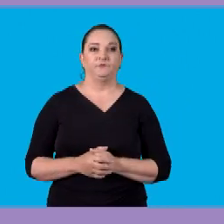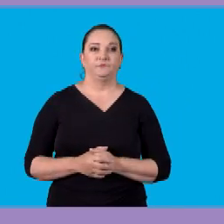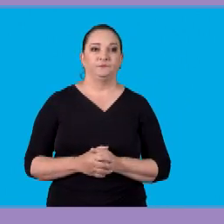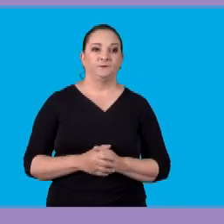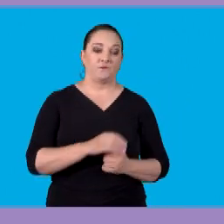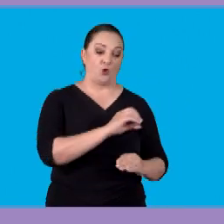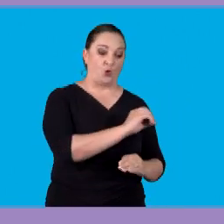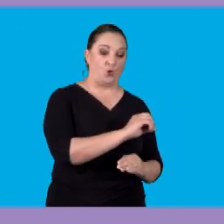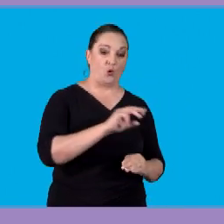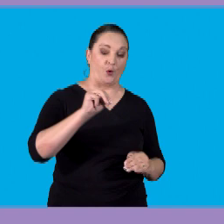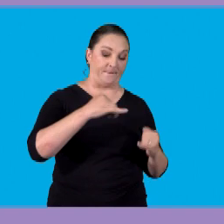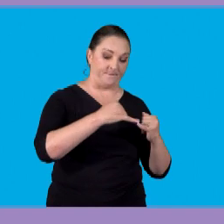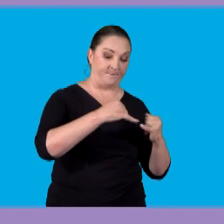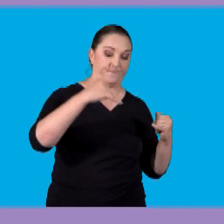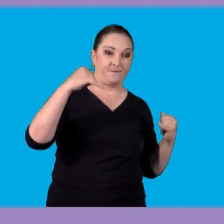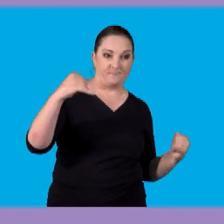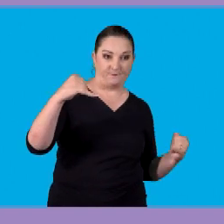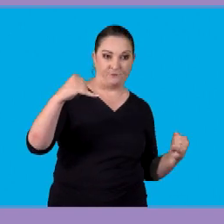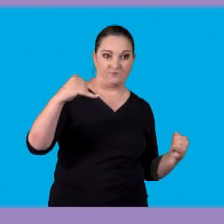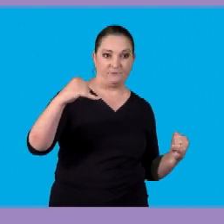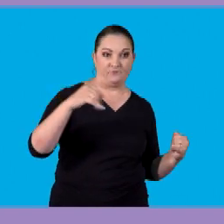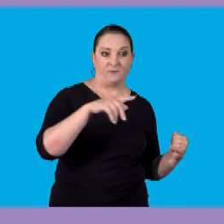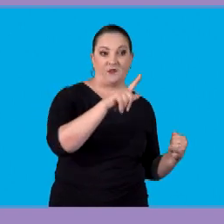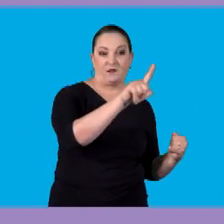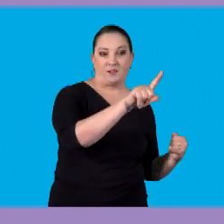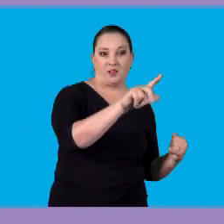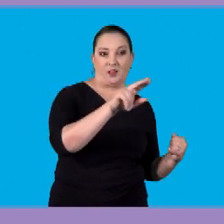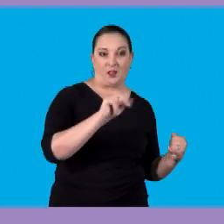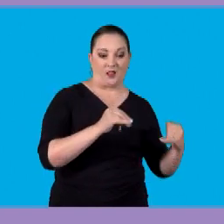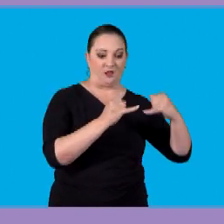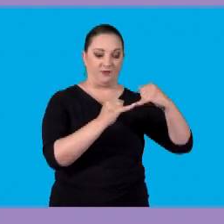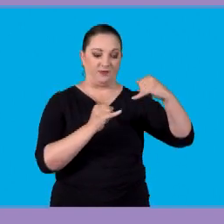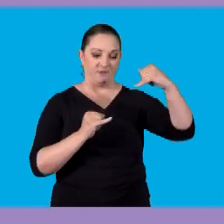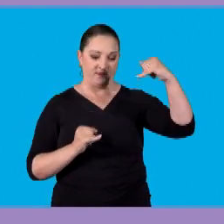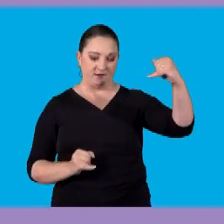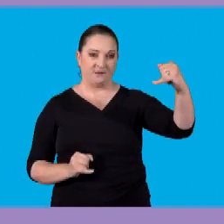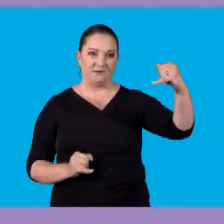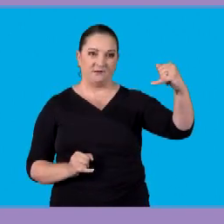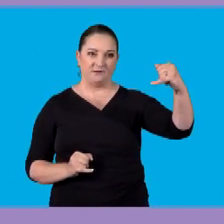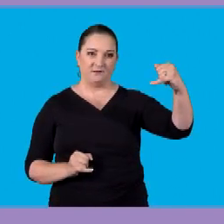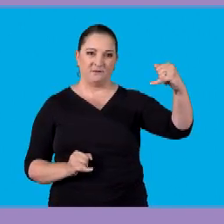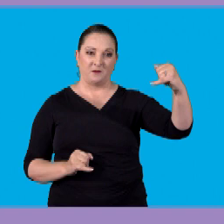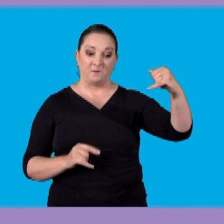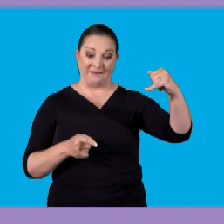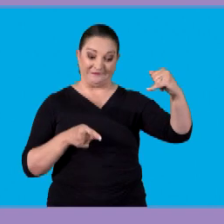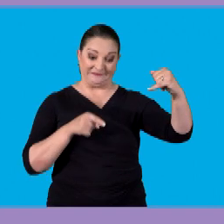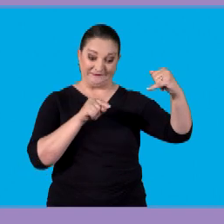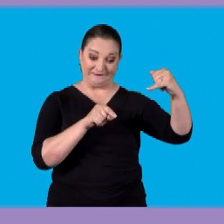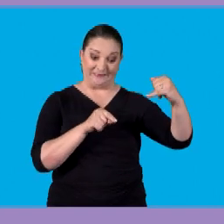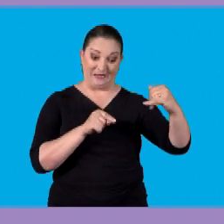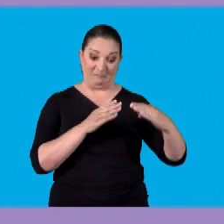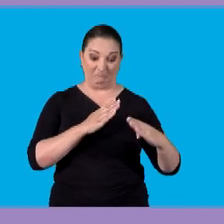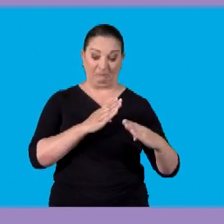the diagonals here we have OM and we also have LN.